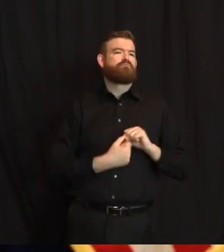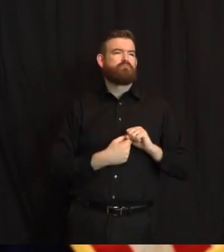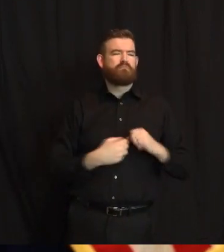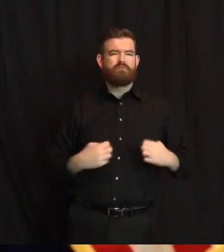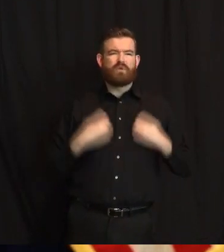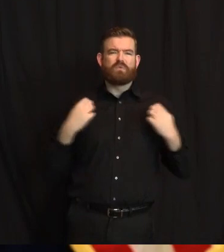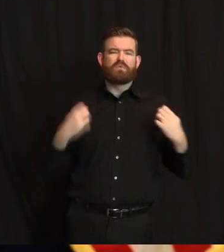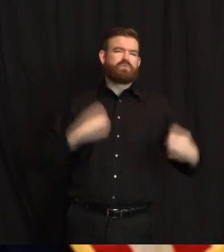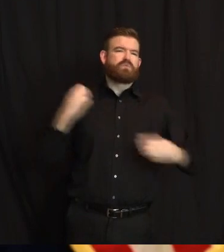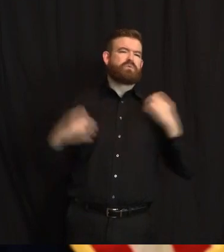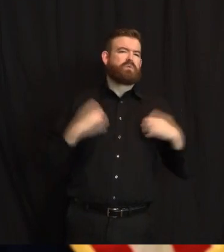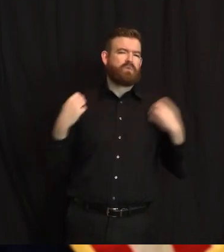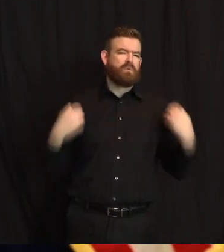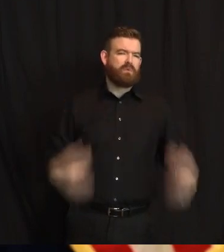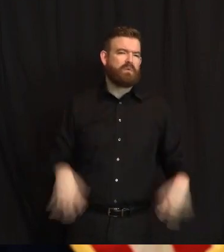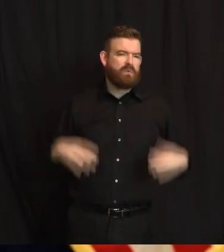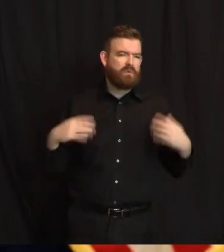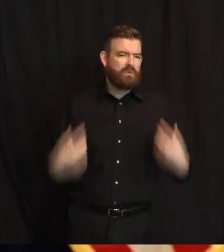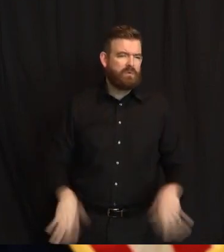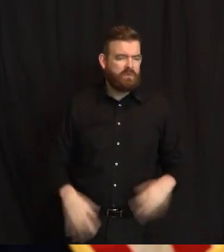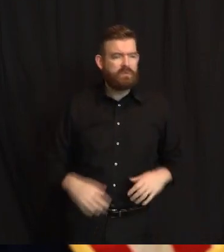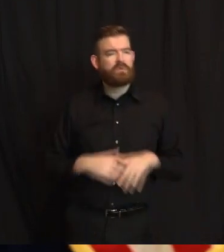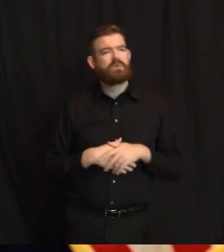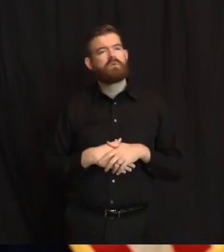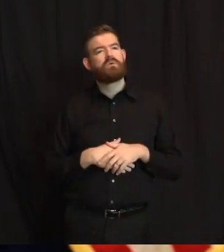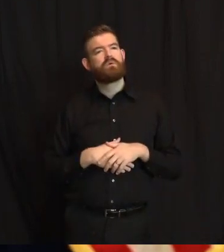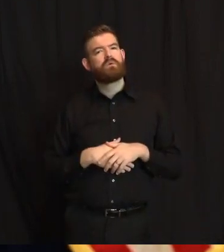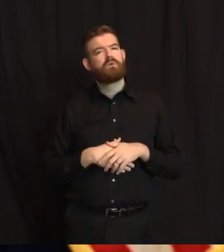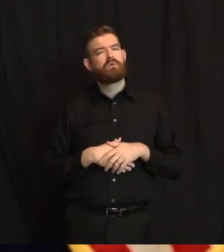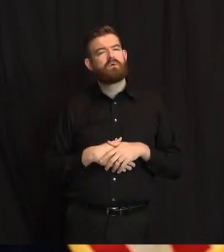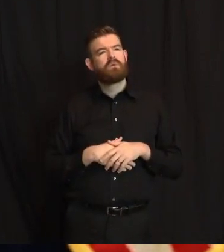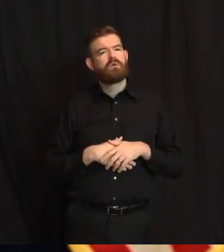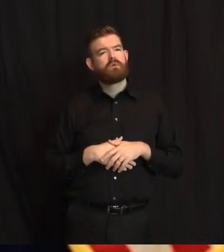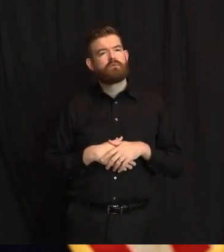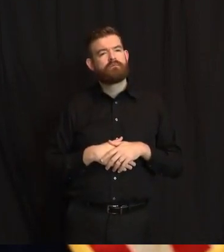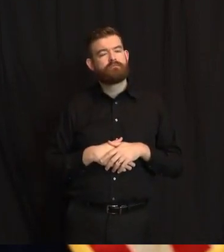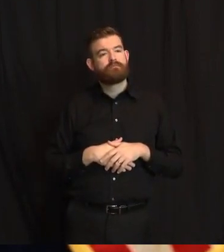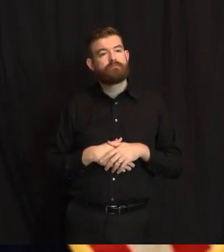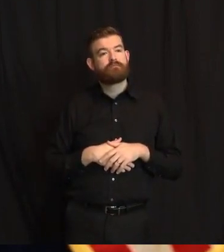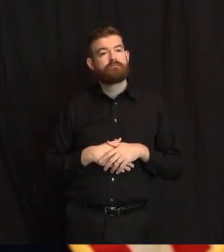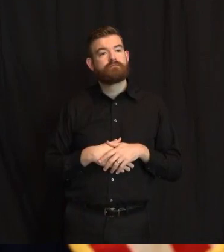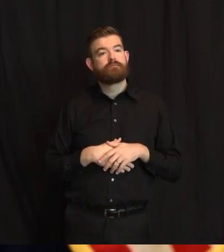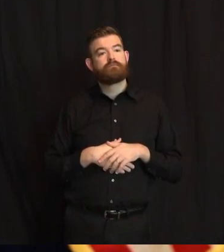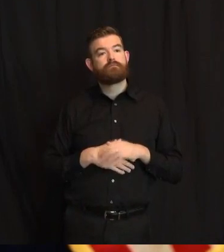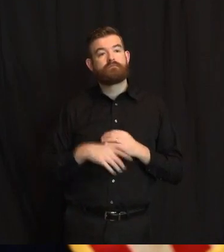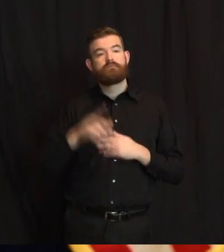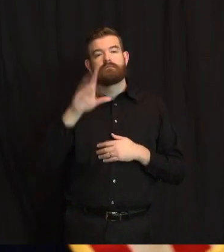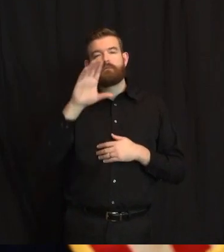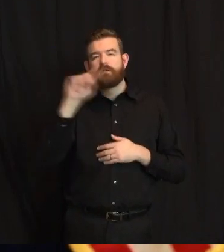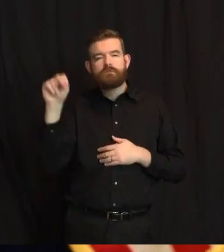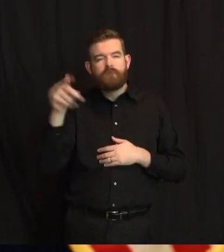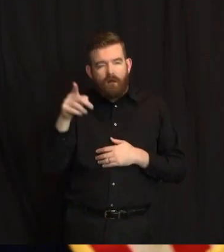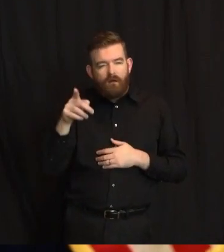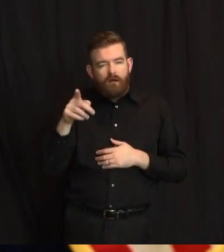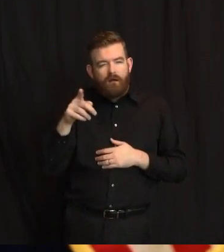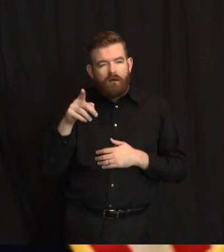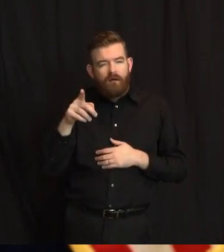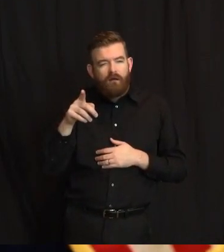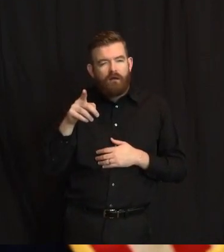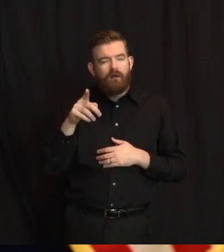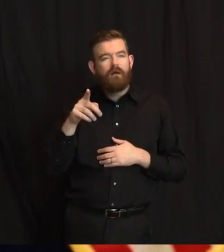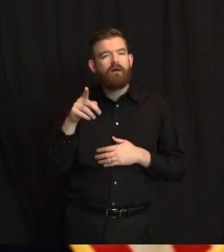As are the ones where you may have seen, I think it was on CNN the other day that I was on, and they showed a